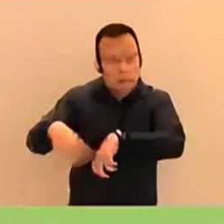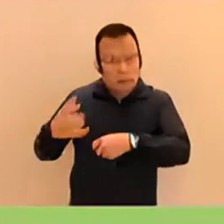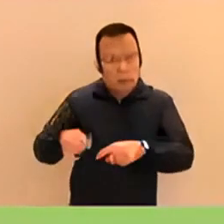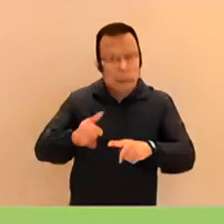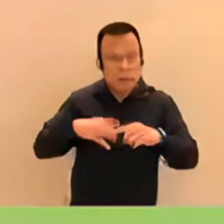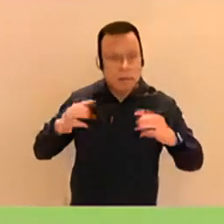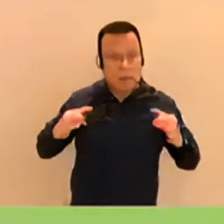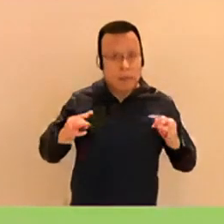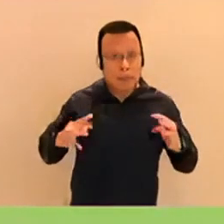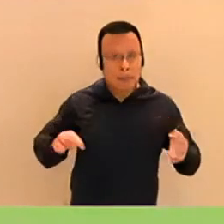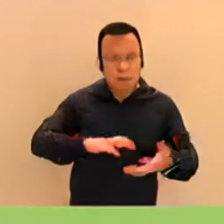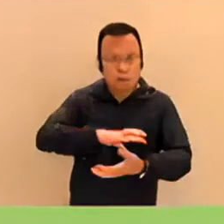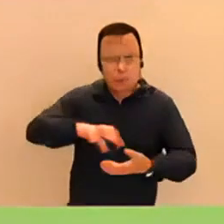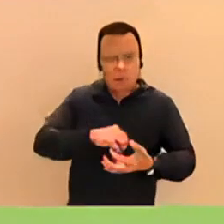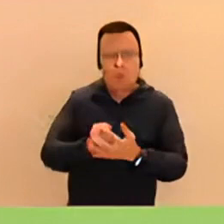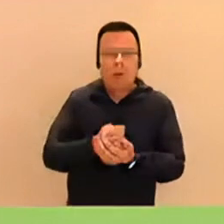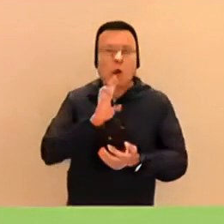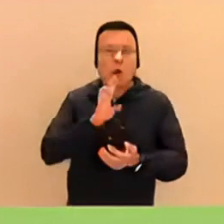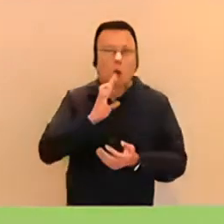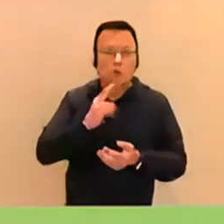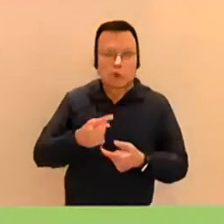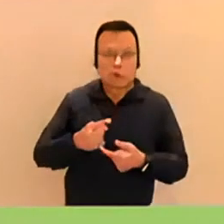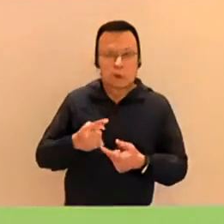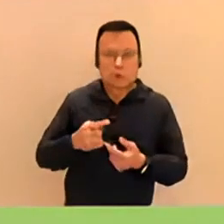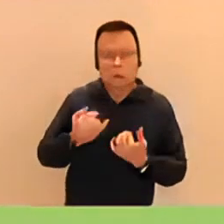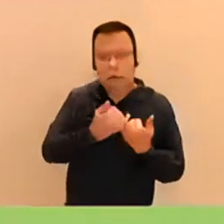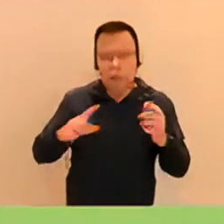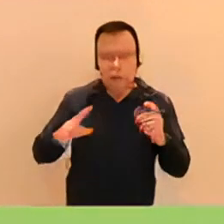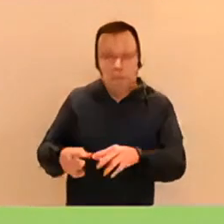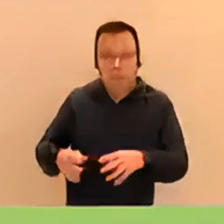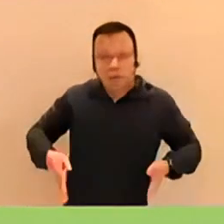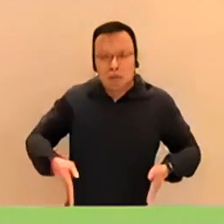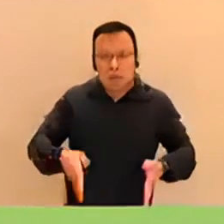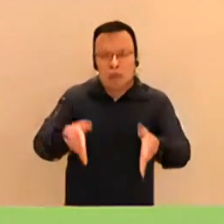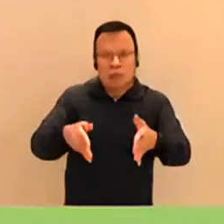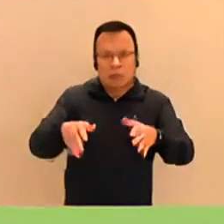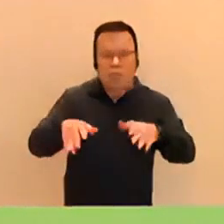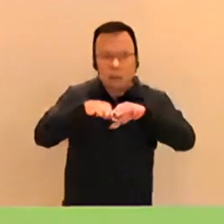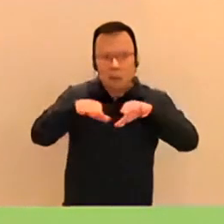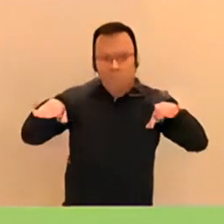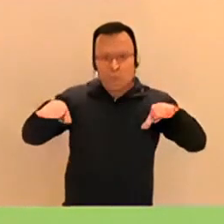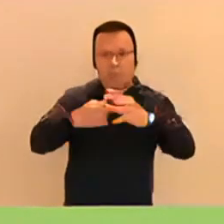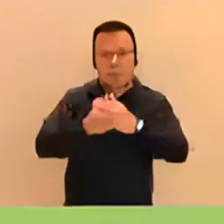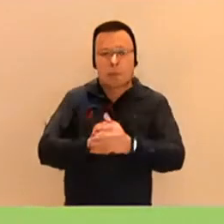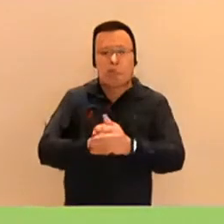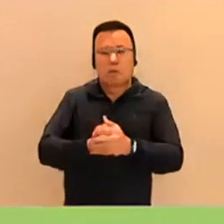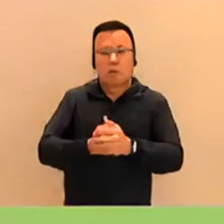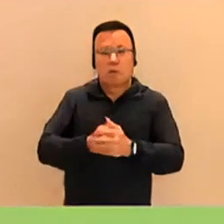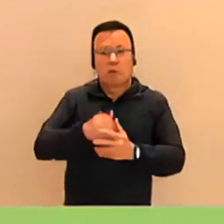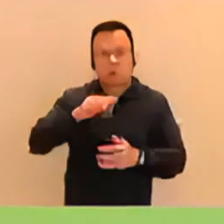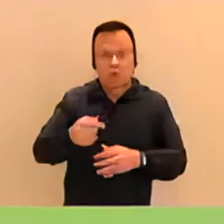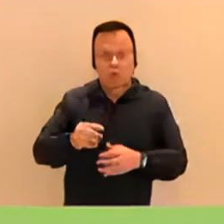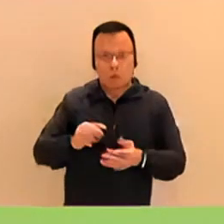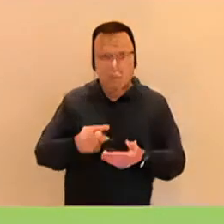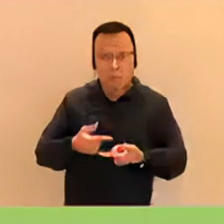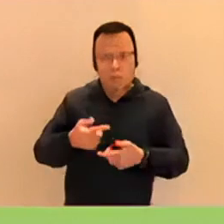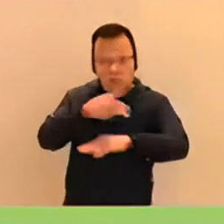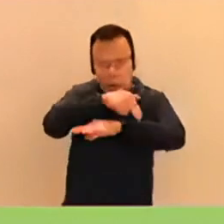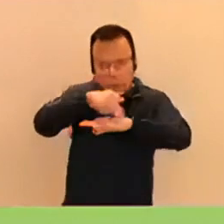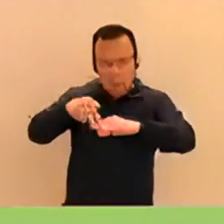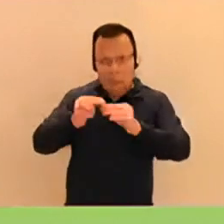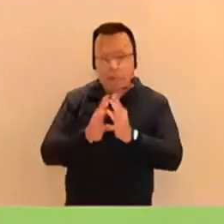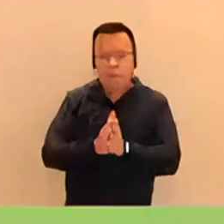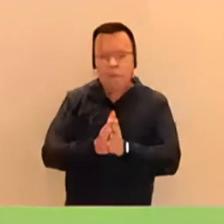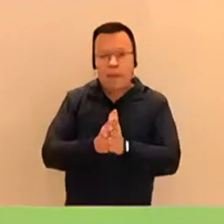like eco-corridors or eco-interface will be put in place. It serves as a buffer between the